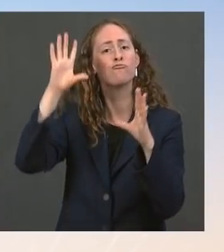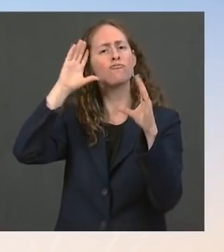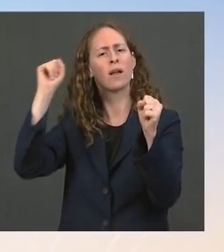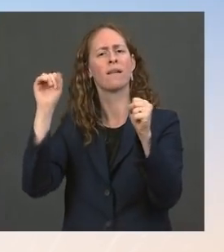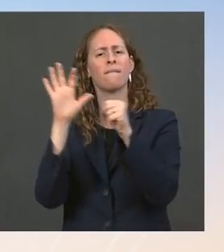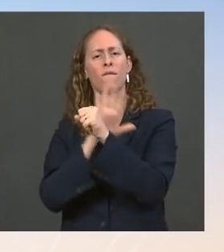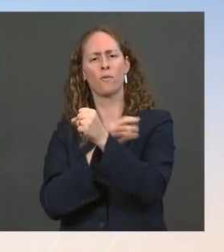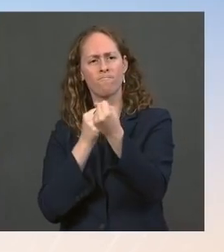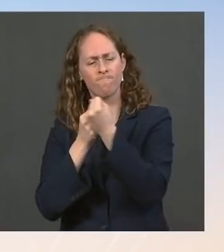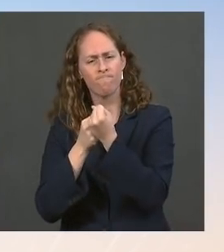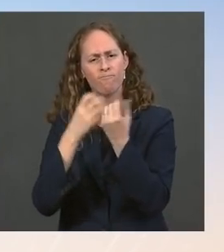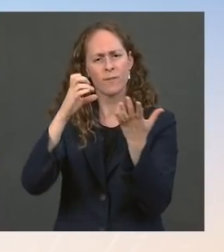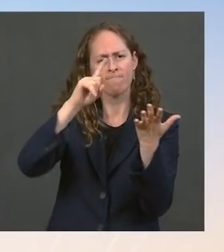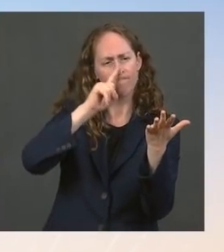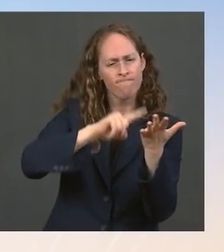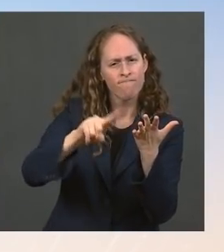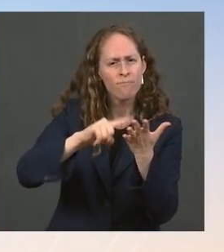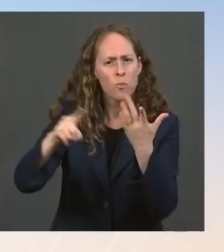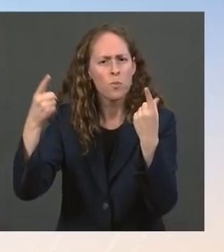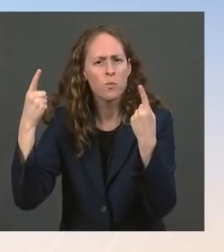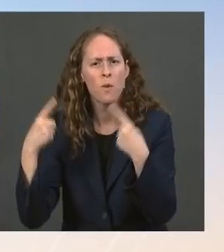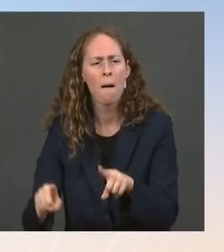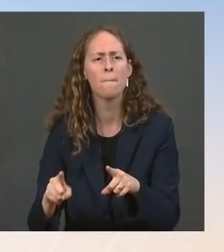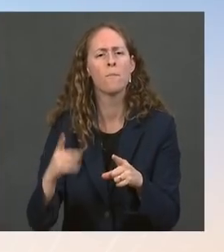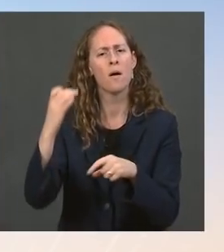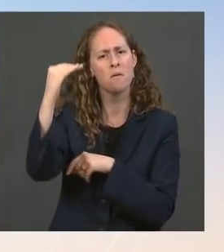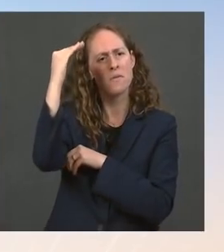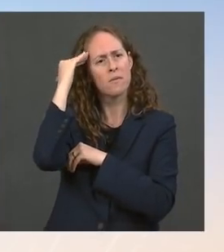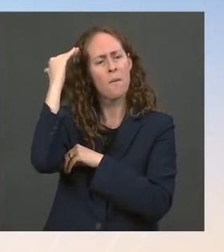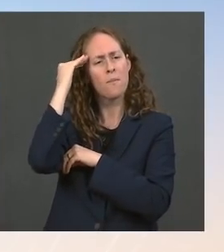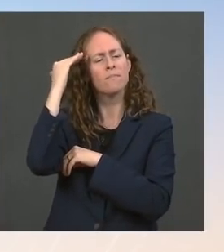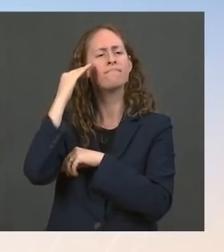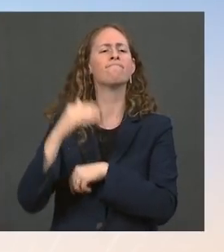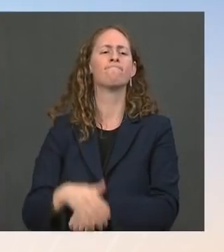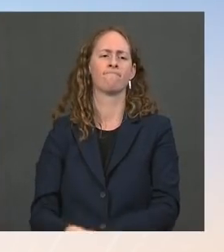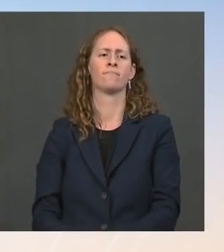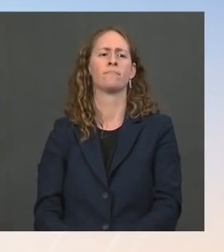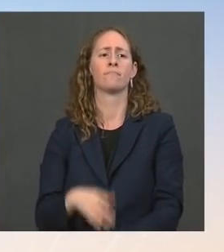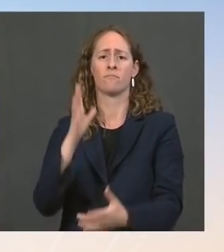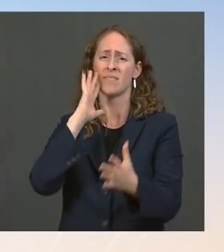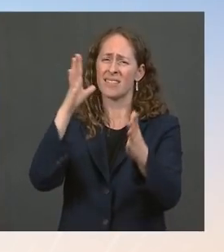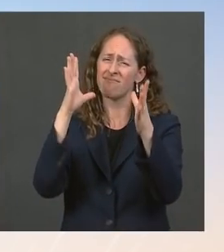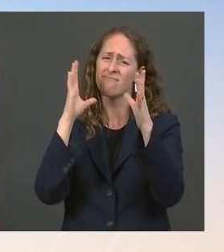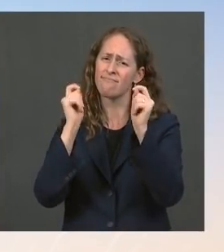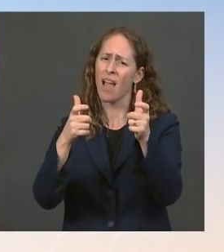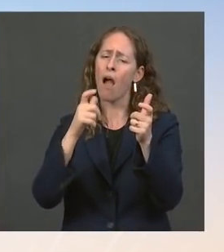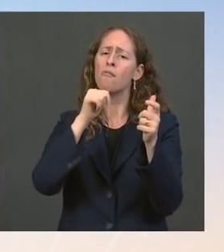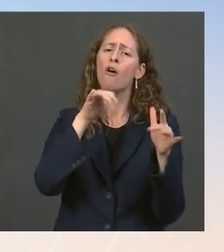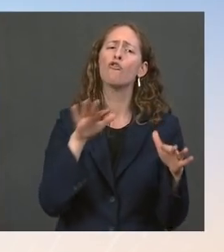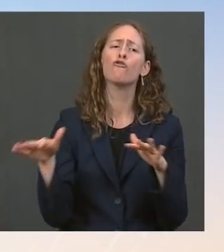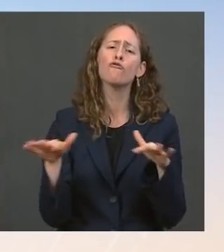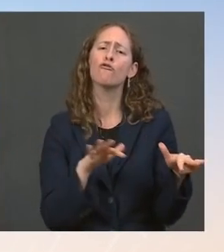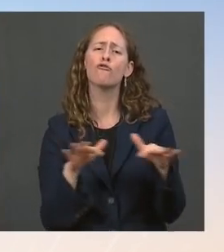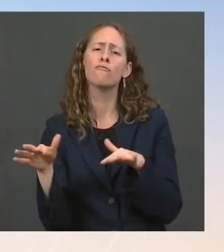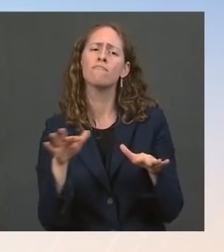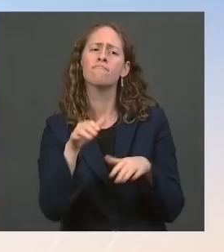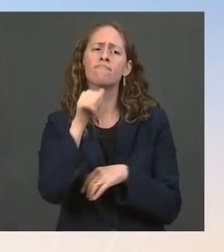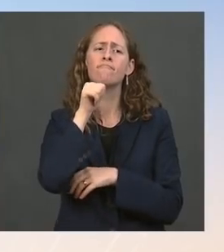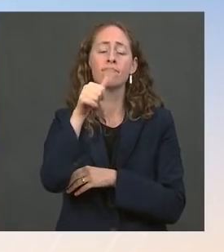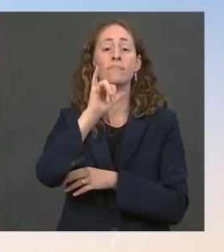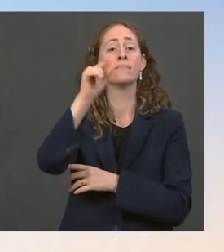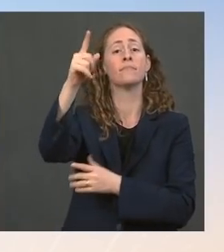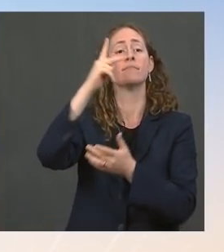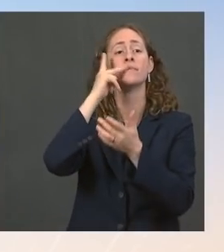Department of Homeland Security, which he has conveyed will happen quickly. I can also convey to you that the secretary also conveyed